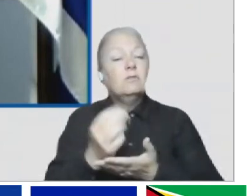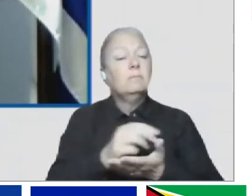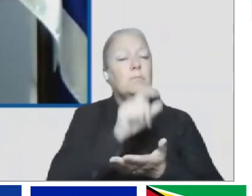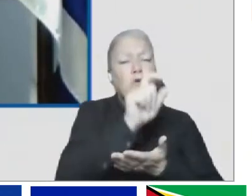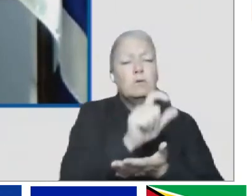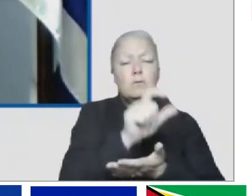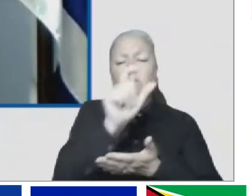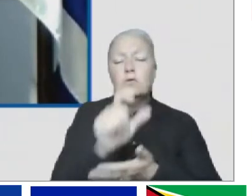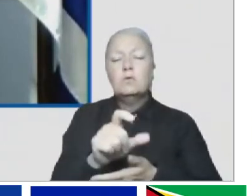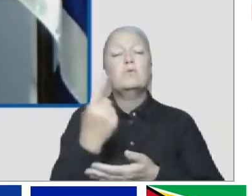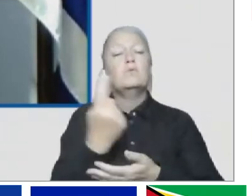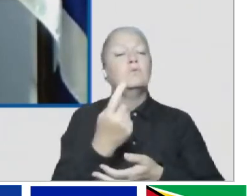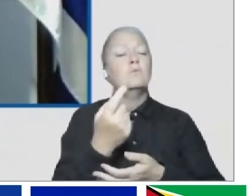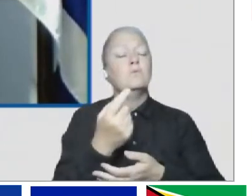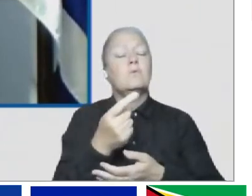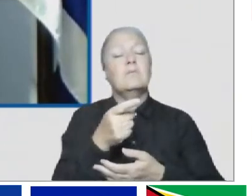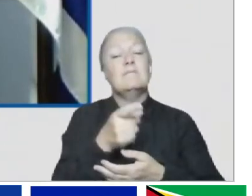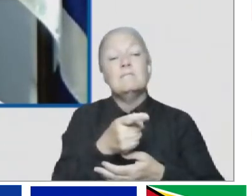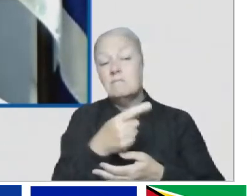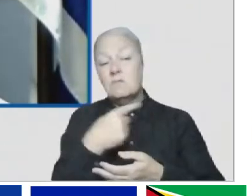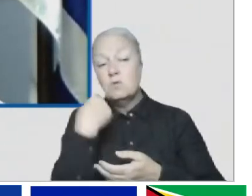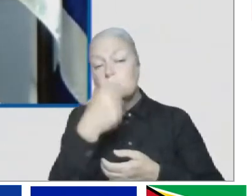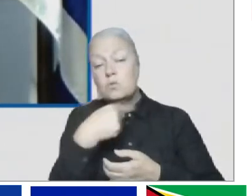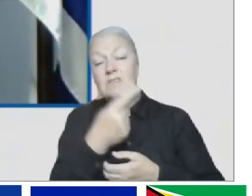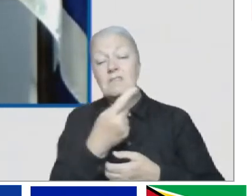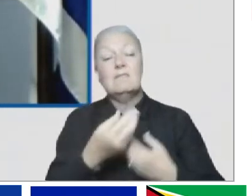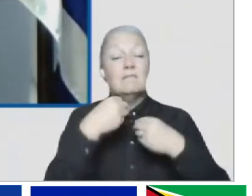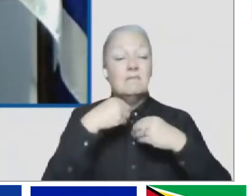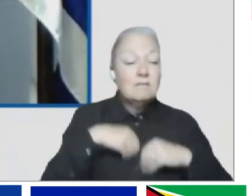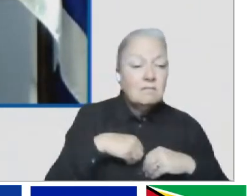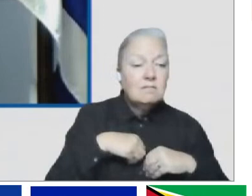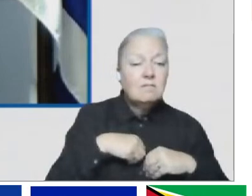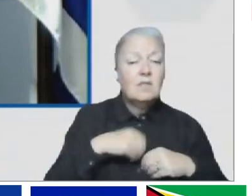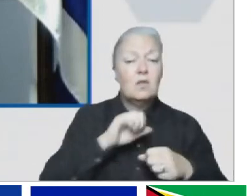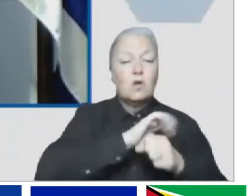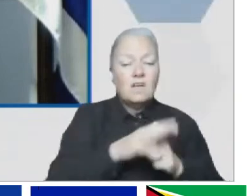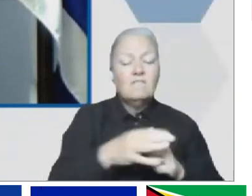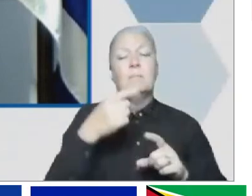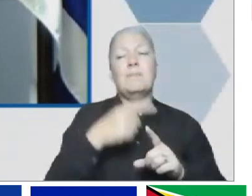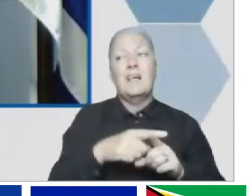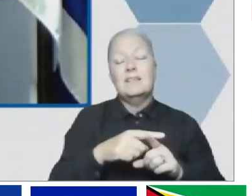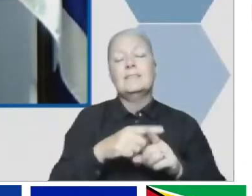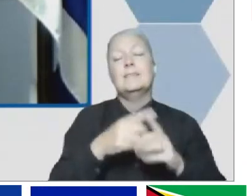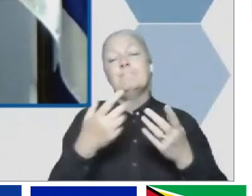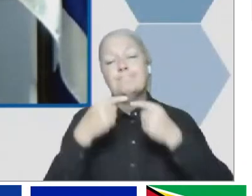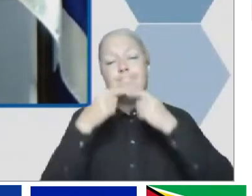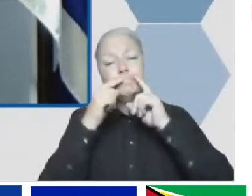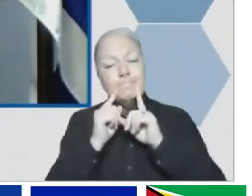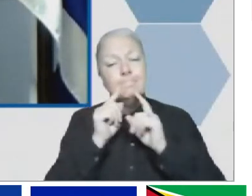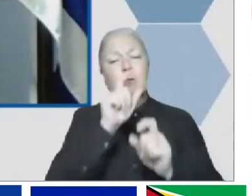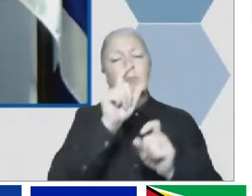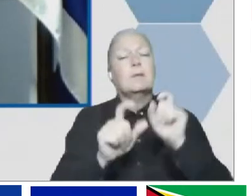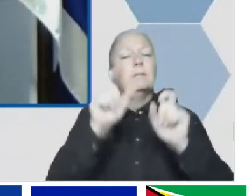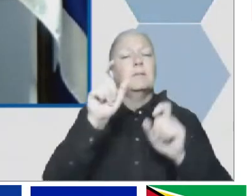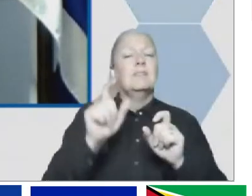who unfortunately died, and everything is there, as well as the